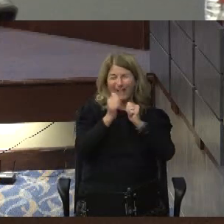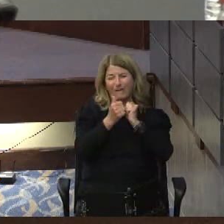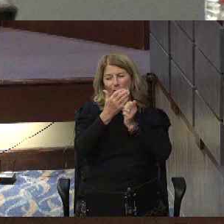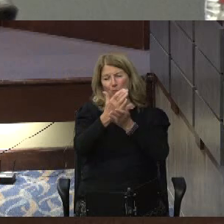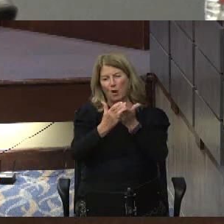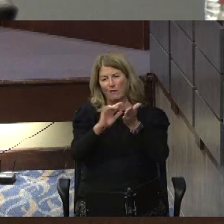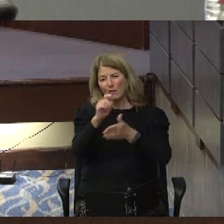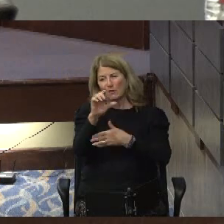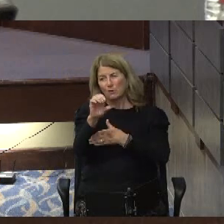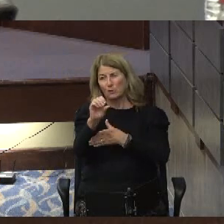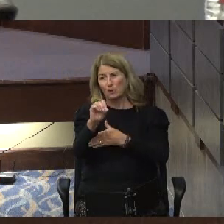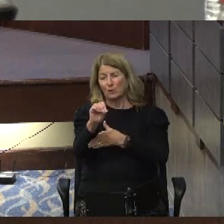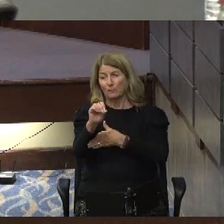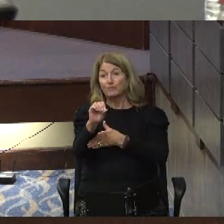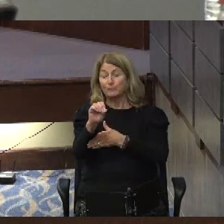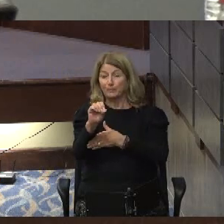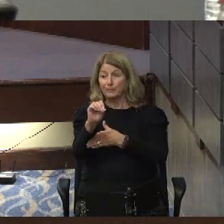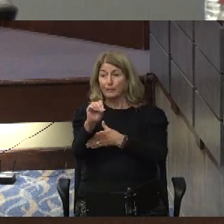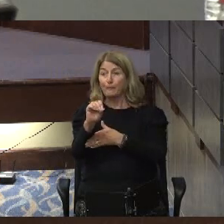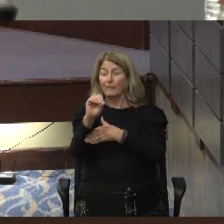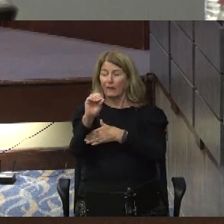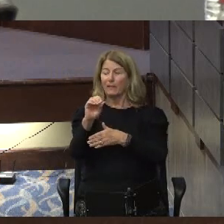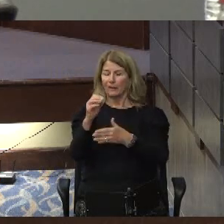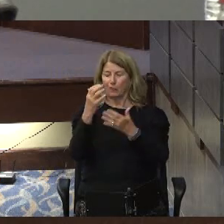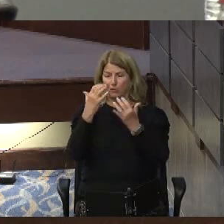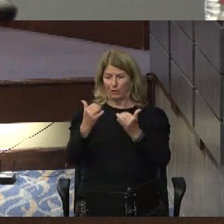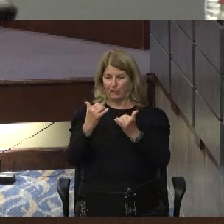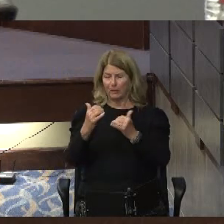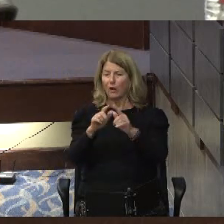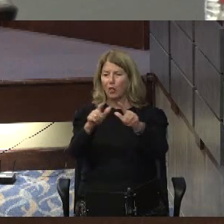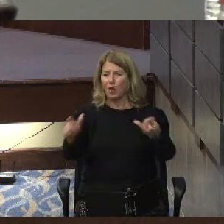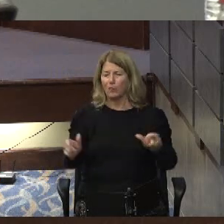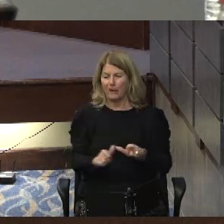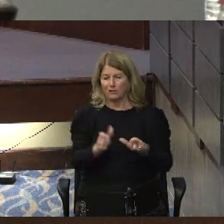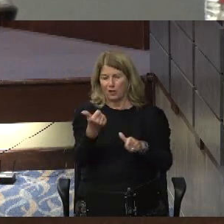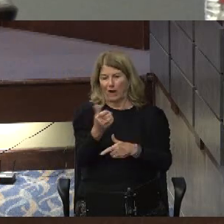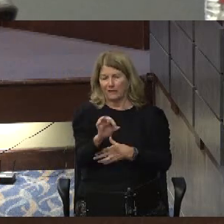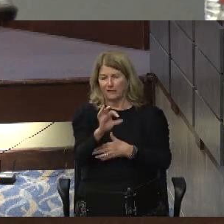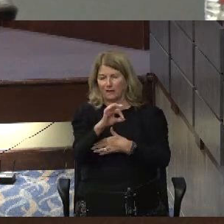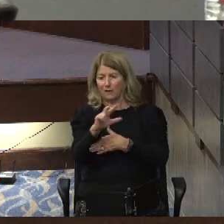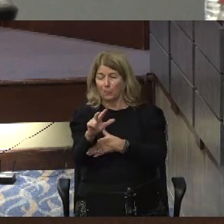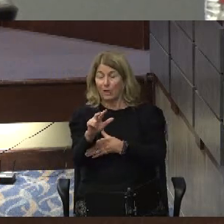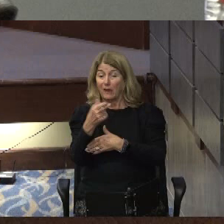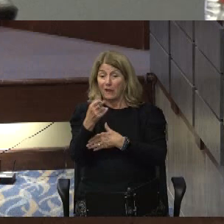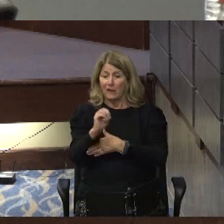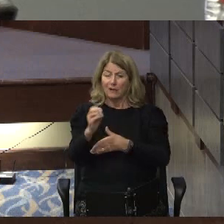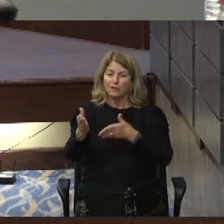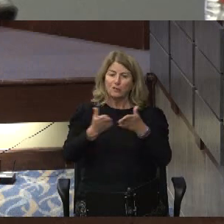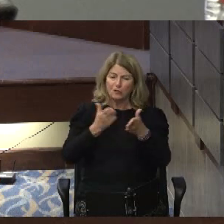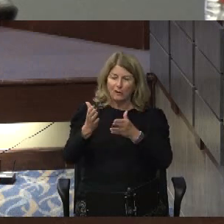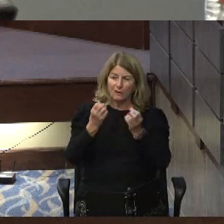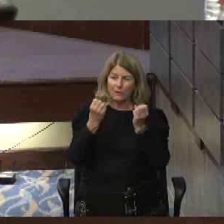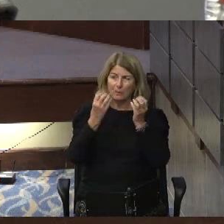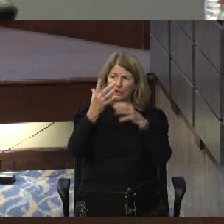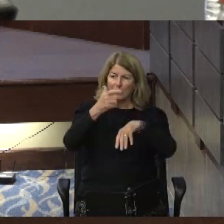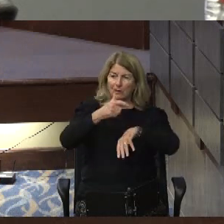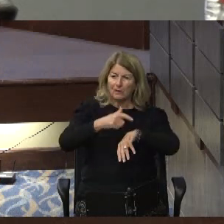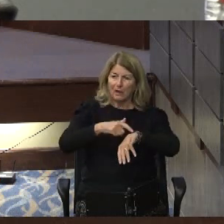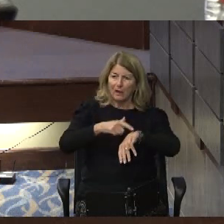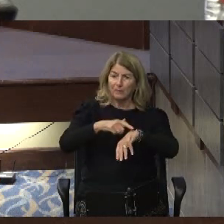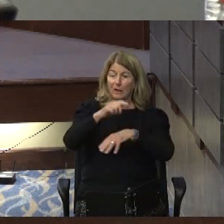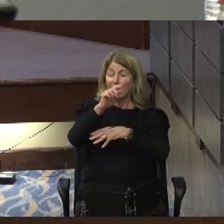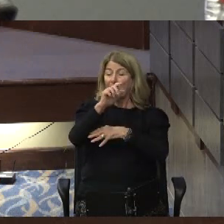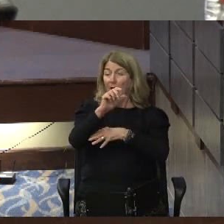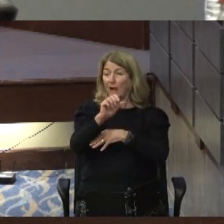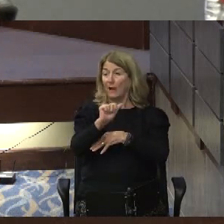been at its current location since '93. He's also served us a number of times in achieving AZA accreditation, which